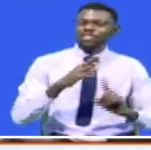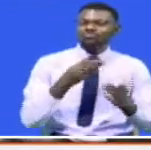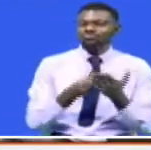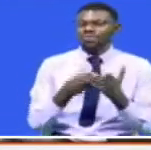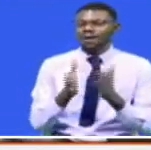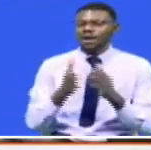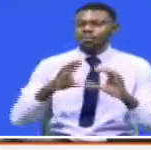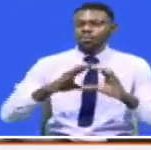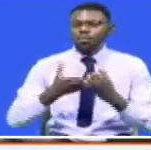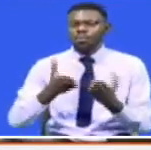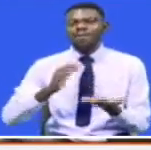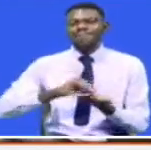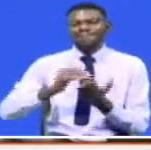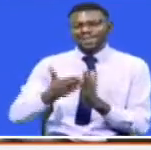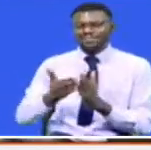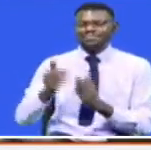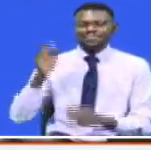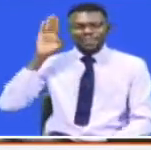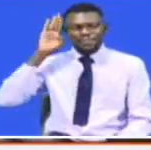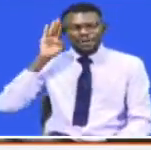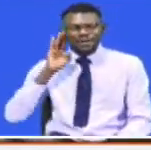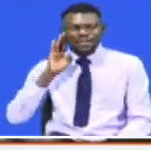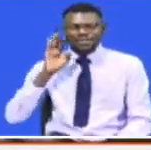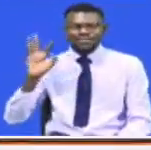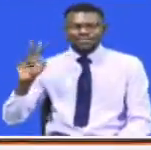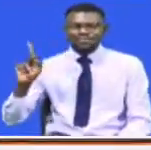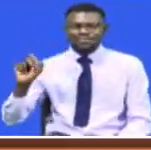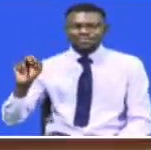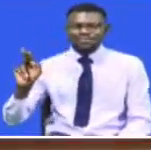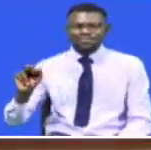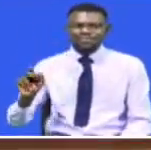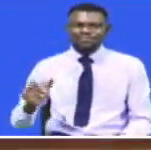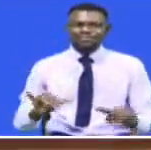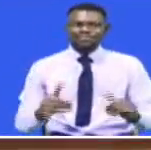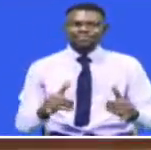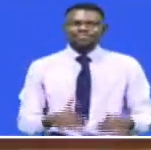Brenda Zeda Radido, KTN News. From the media. To the contentious.